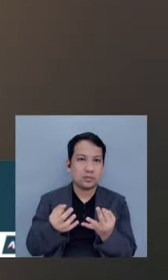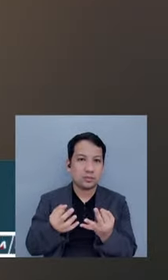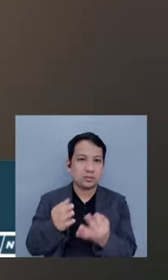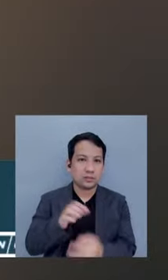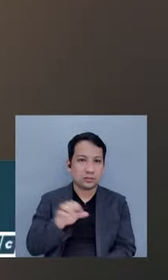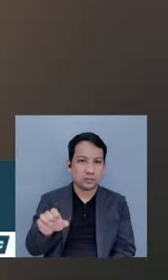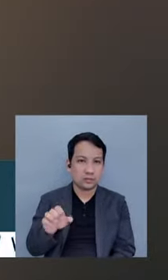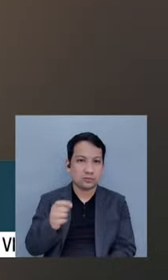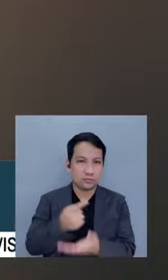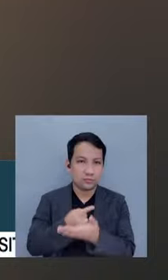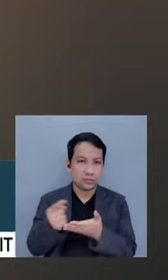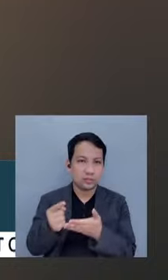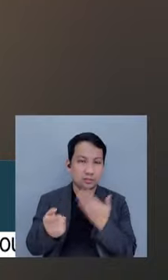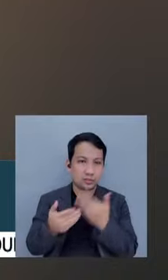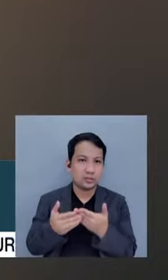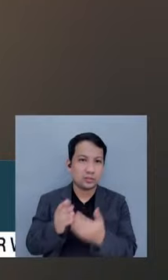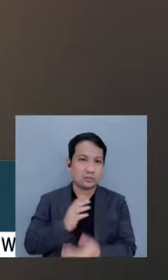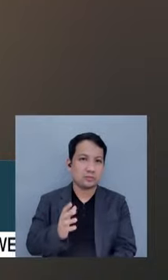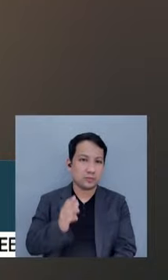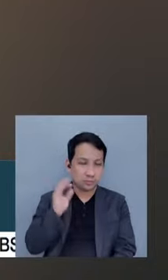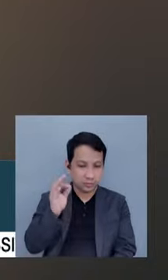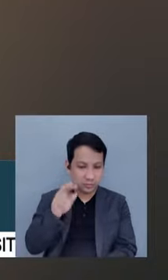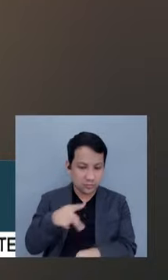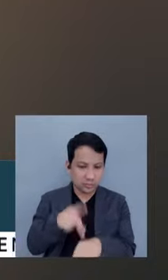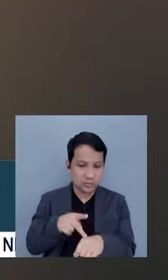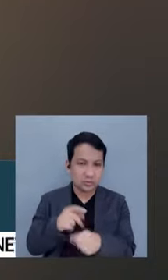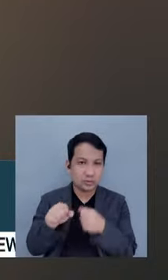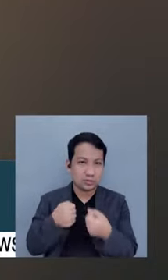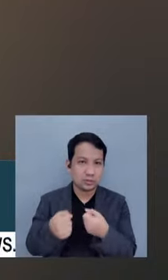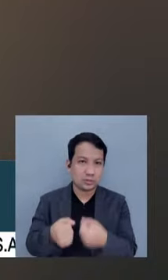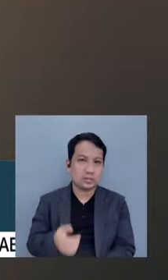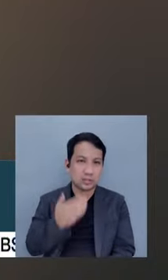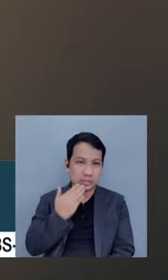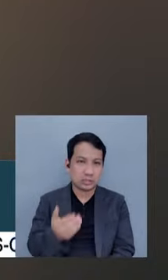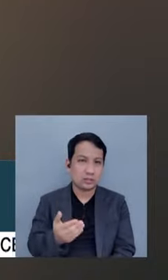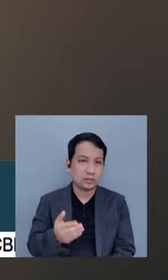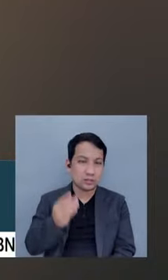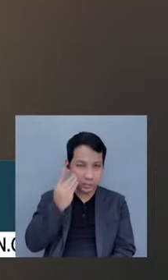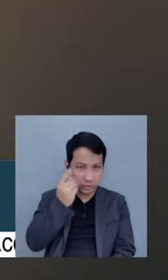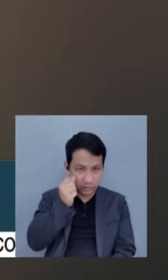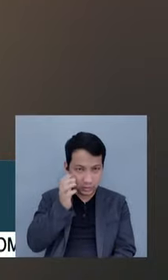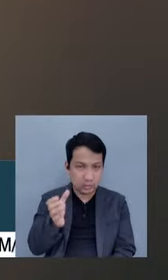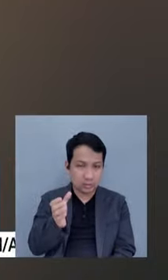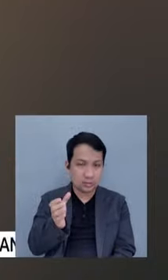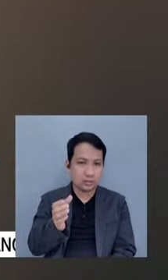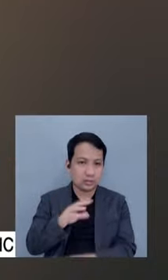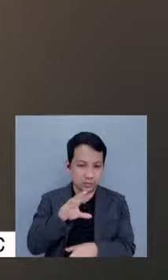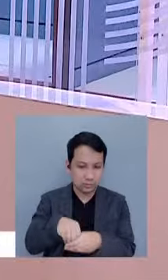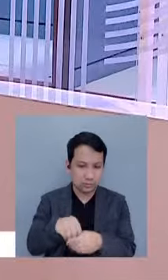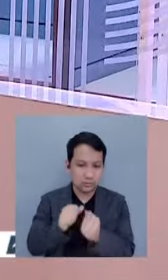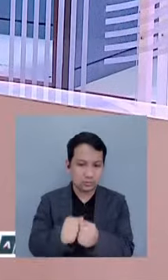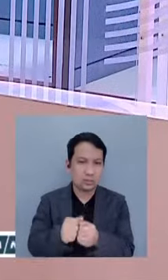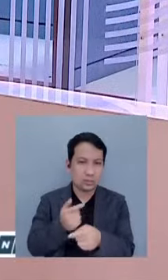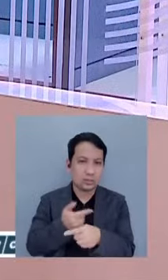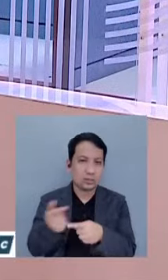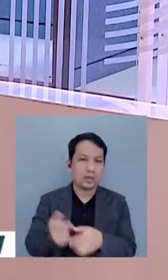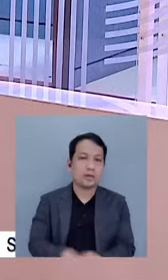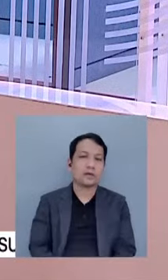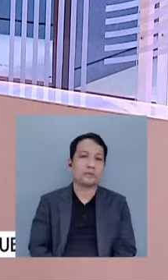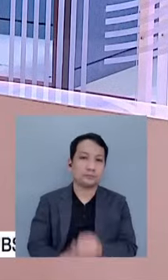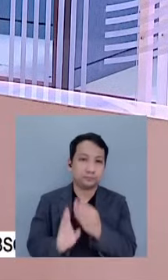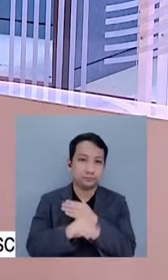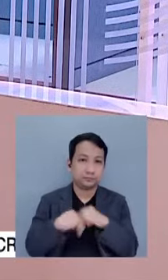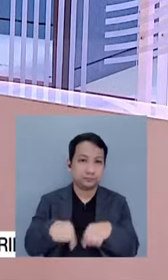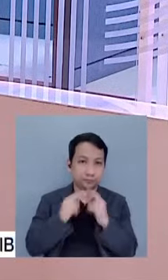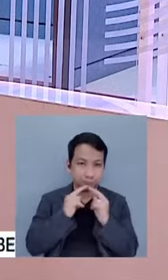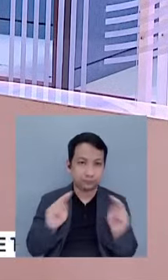some really good news for Philippine sports. Carmina? Thanks a lot. Our very own Diane Castillo there joining us on the line. Well, back here in the newsroom, going back to